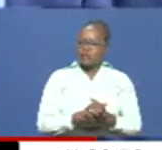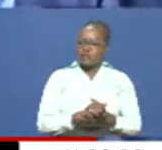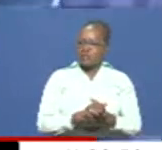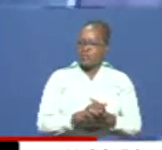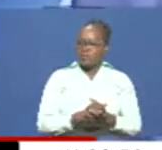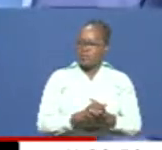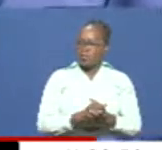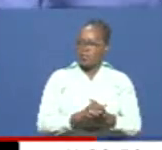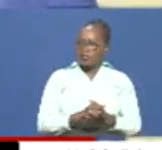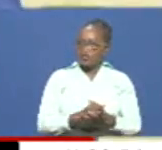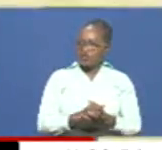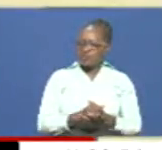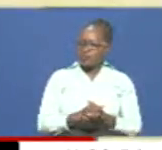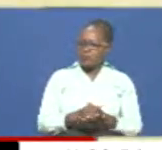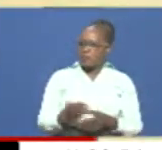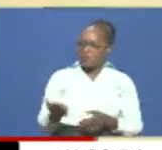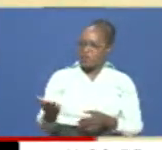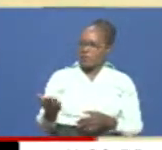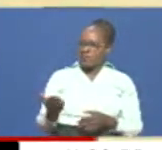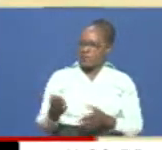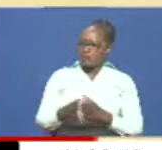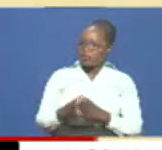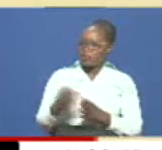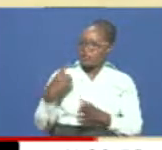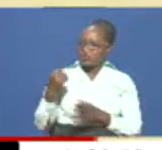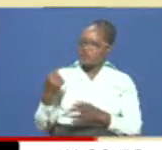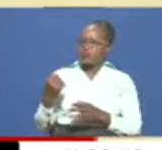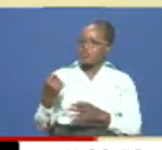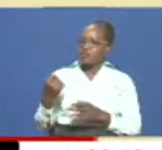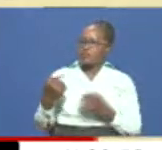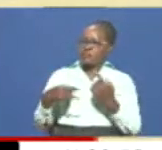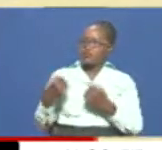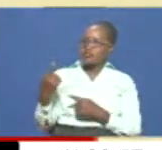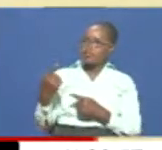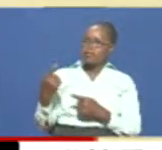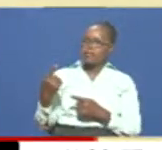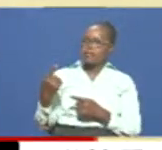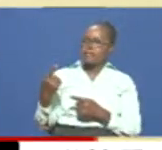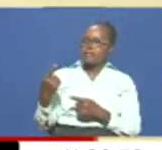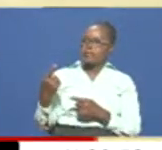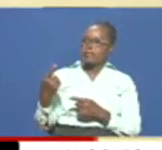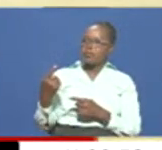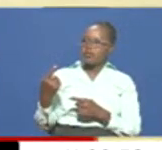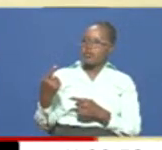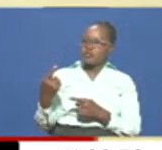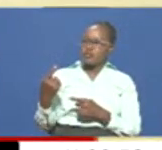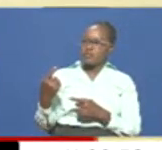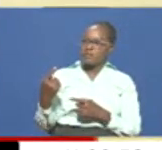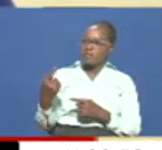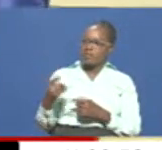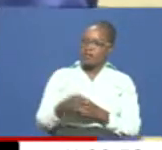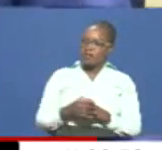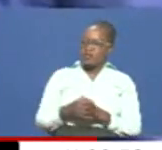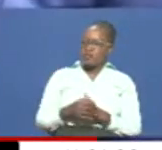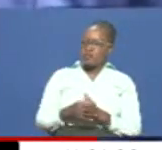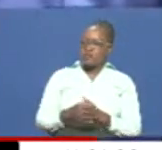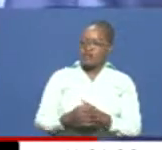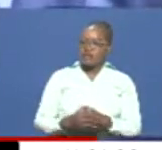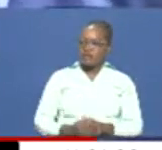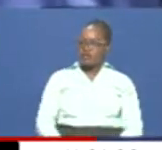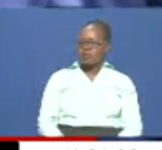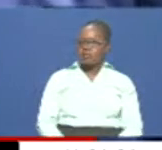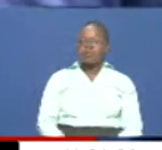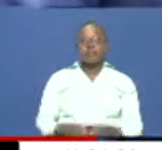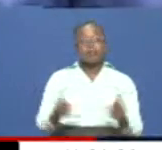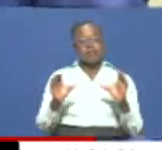been Ruth Chepngetich. She recently won the Chicago Marathon. And let me just finalize with a word with one of the coaches, Coach